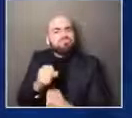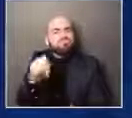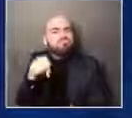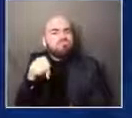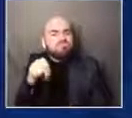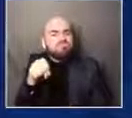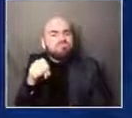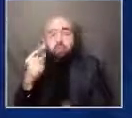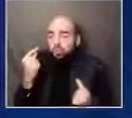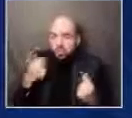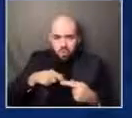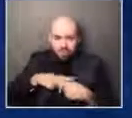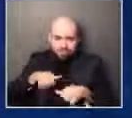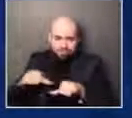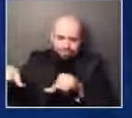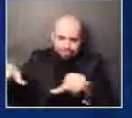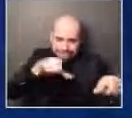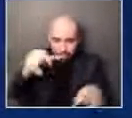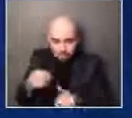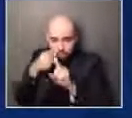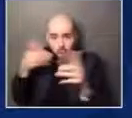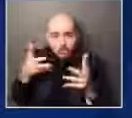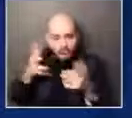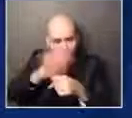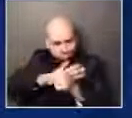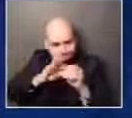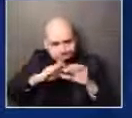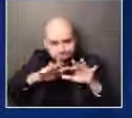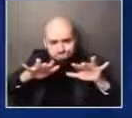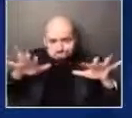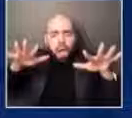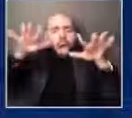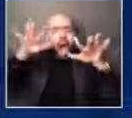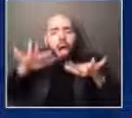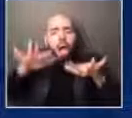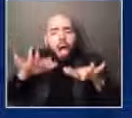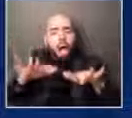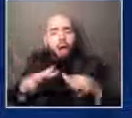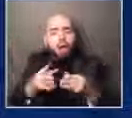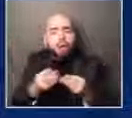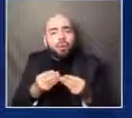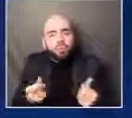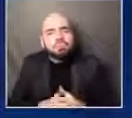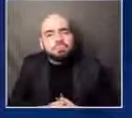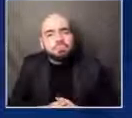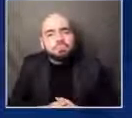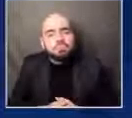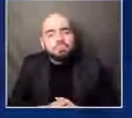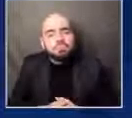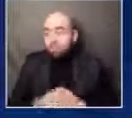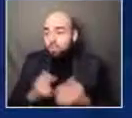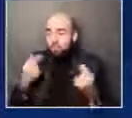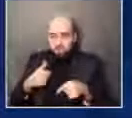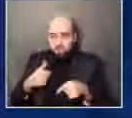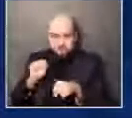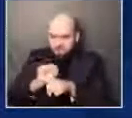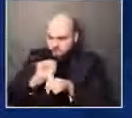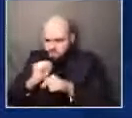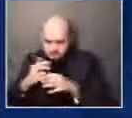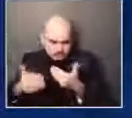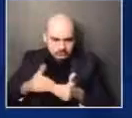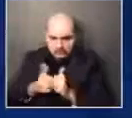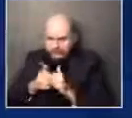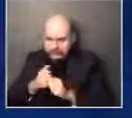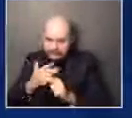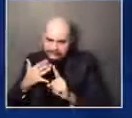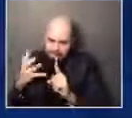virus. As we work toward a safe and effective vaccine, we know the single most effective thing we can do to stop